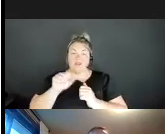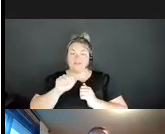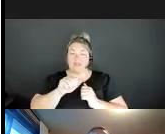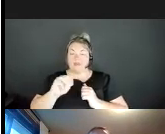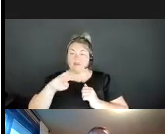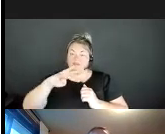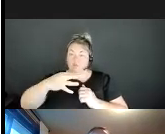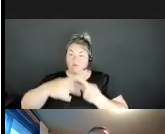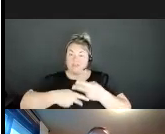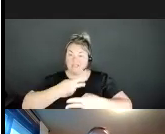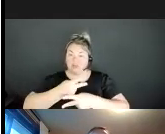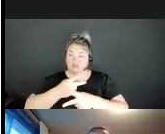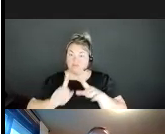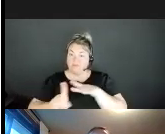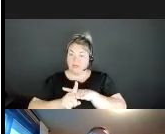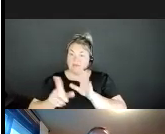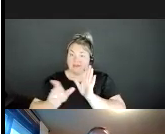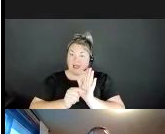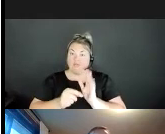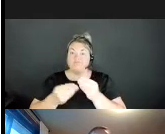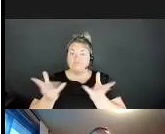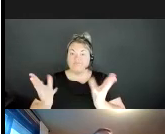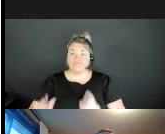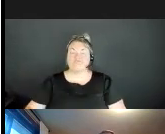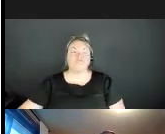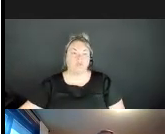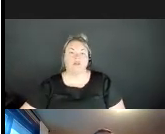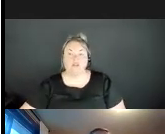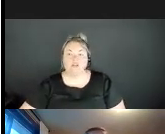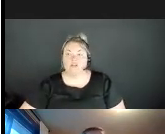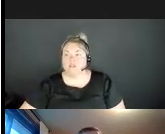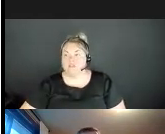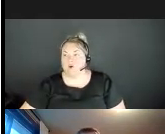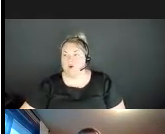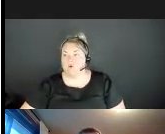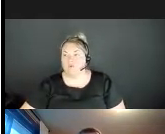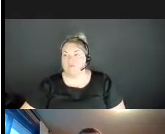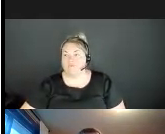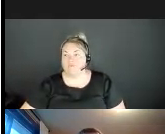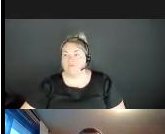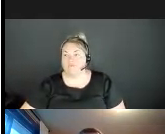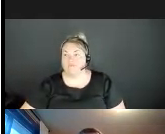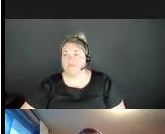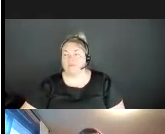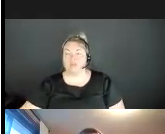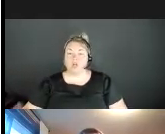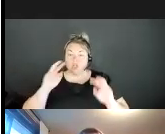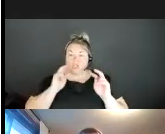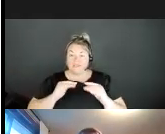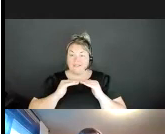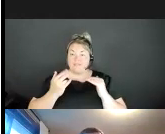out. Let's see here. So looking at level 2 withdrawal management service provisions and